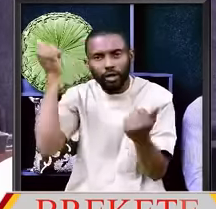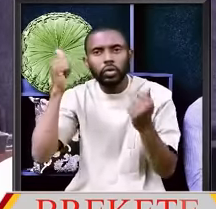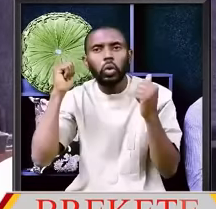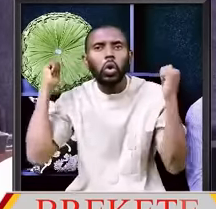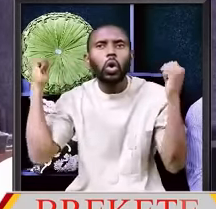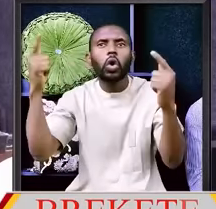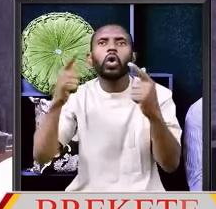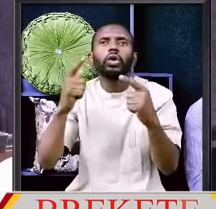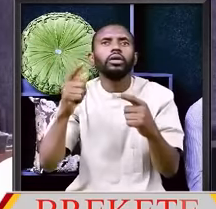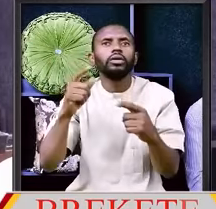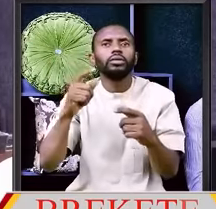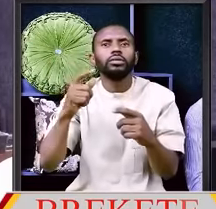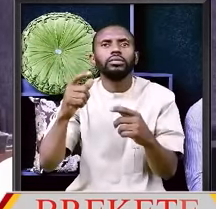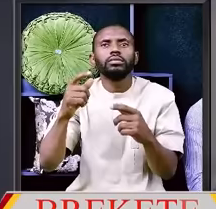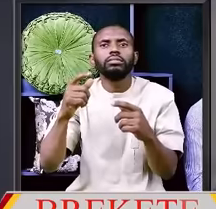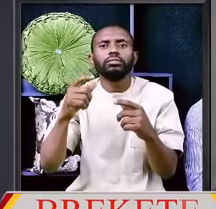detractors,